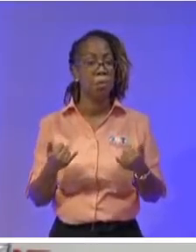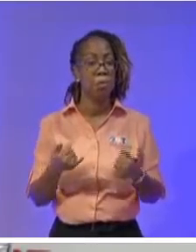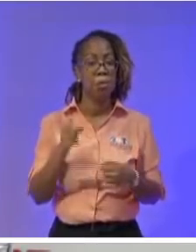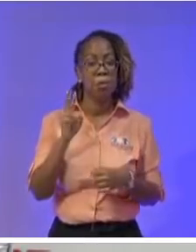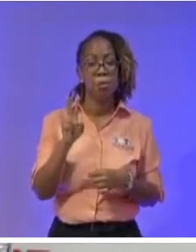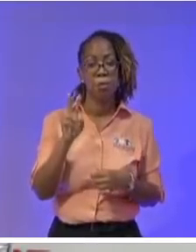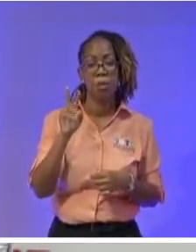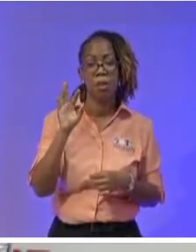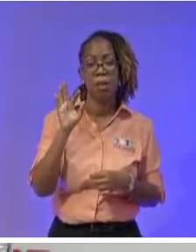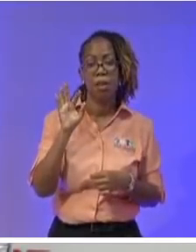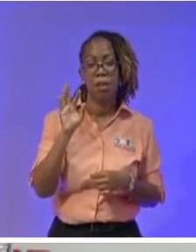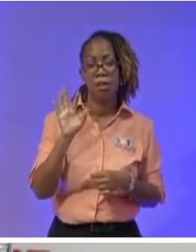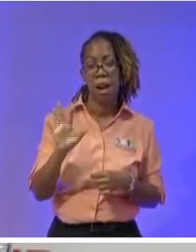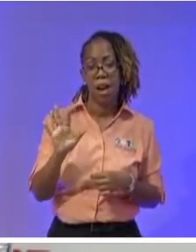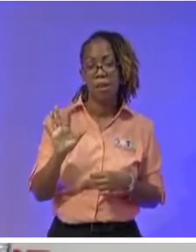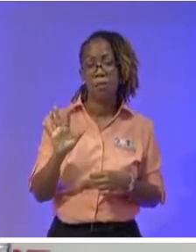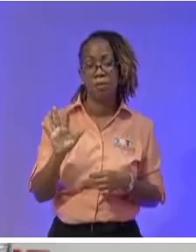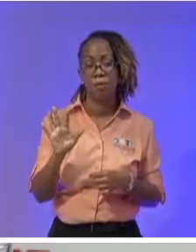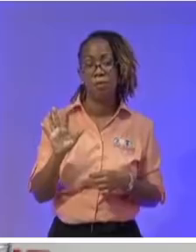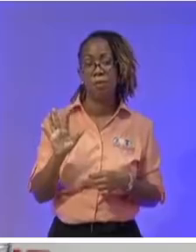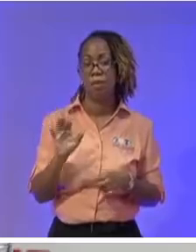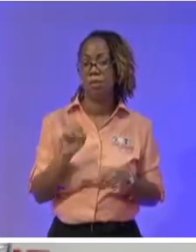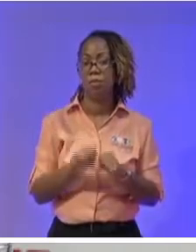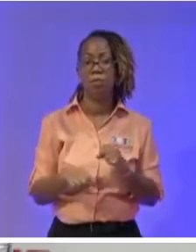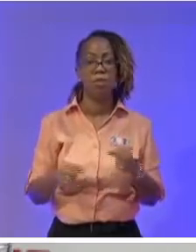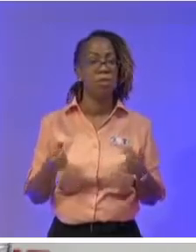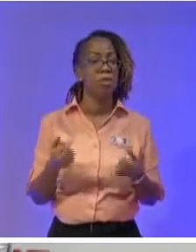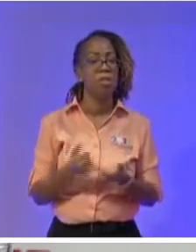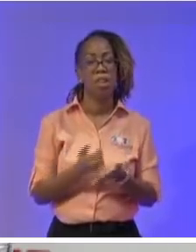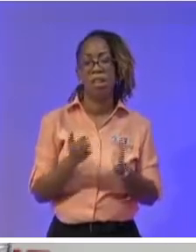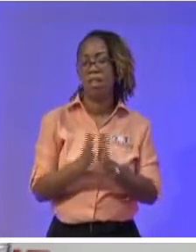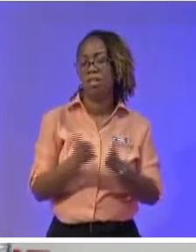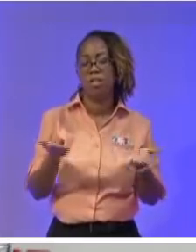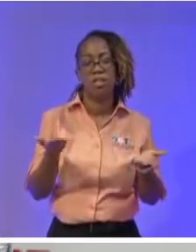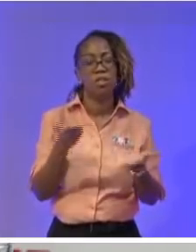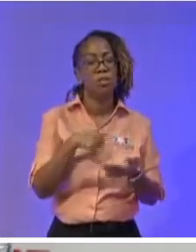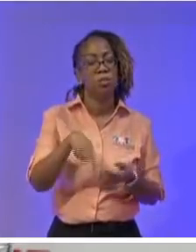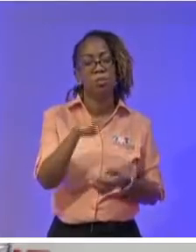So I just ask everyone to be cautious